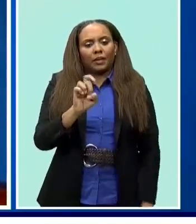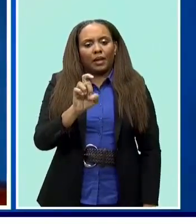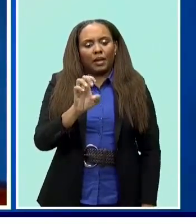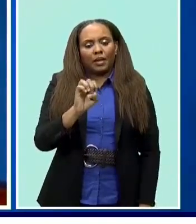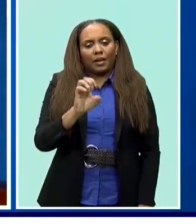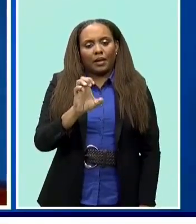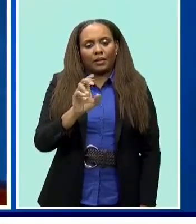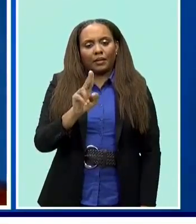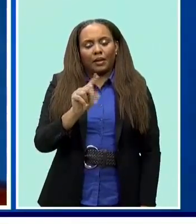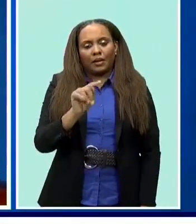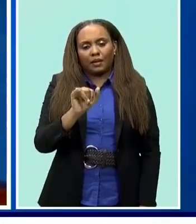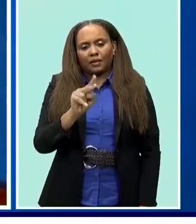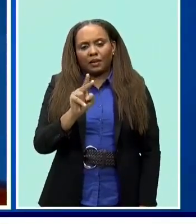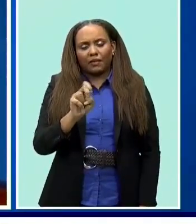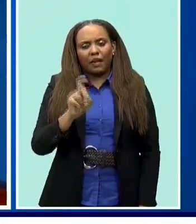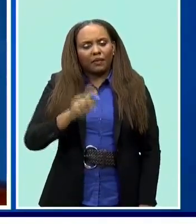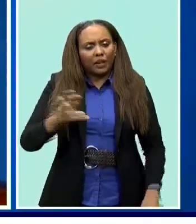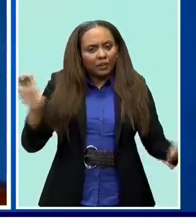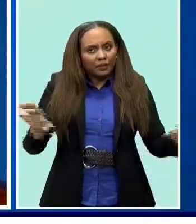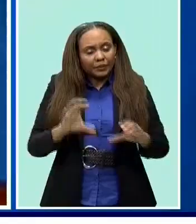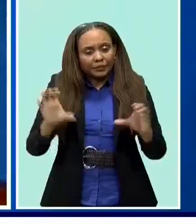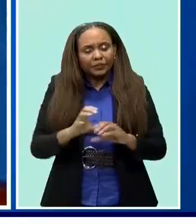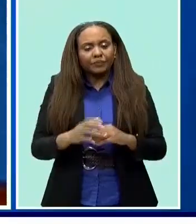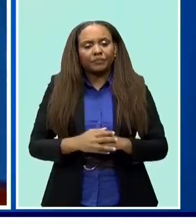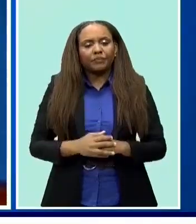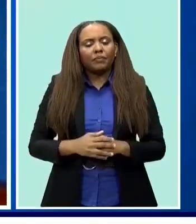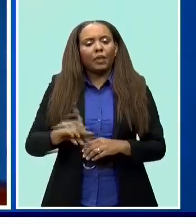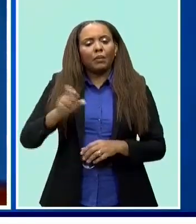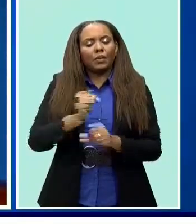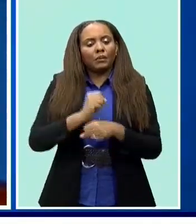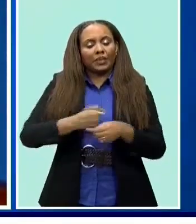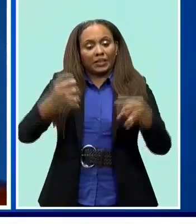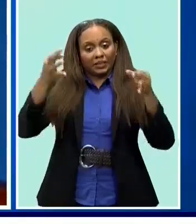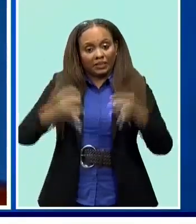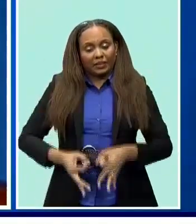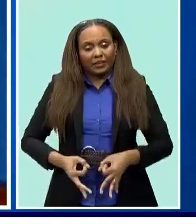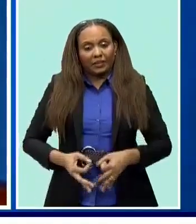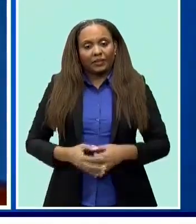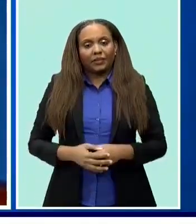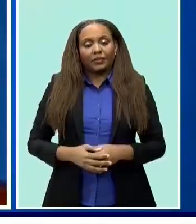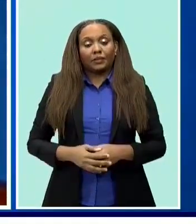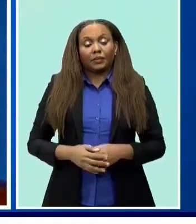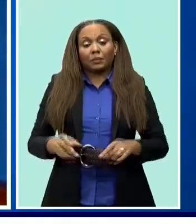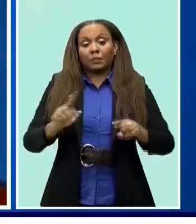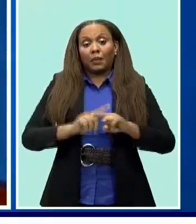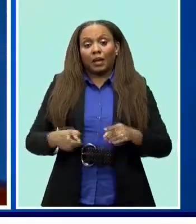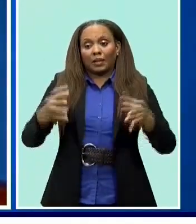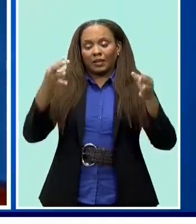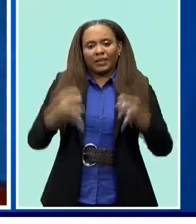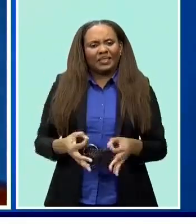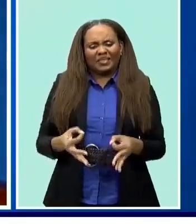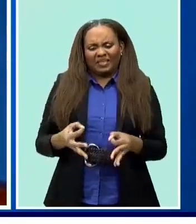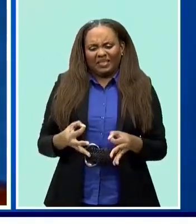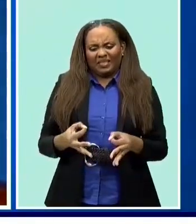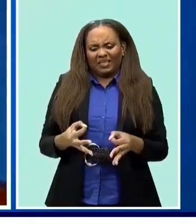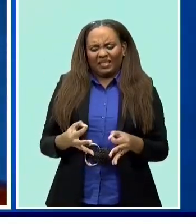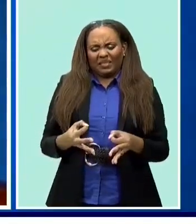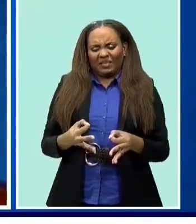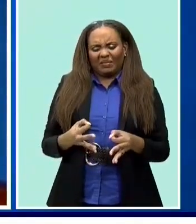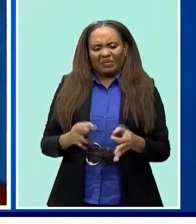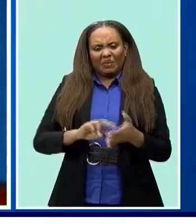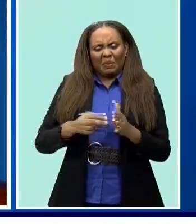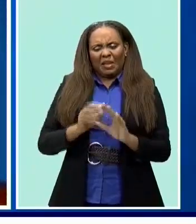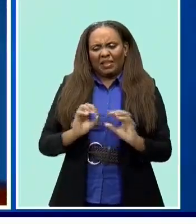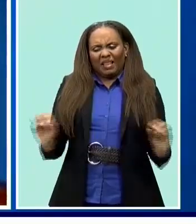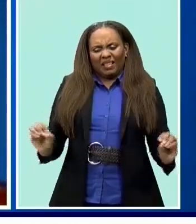to execute. It is required to take decisions. But taking decisions in a vacuum,